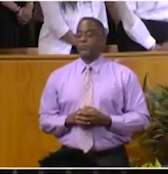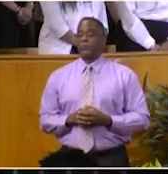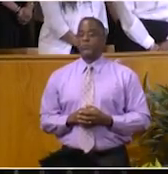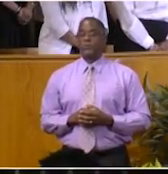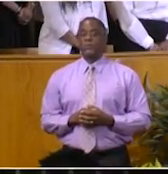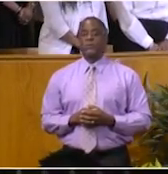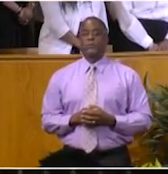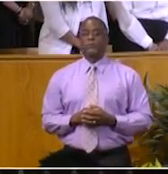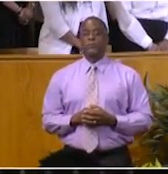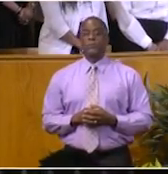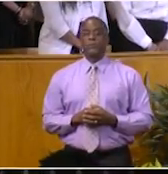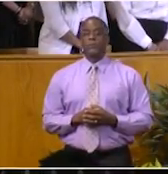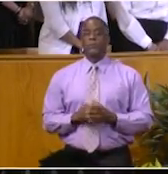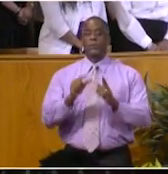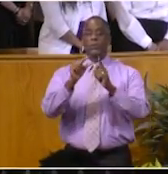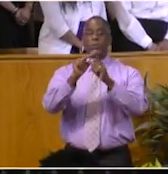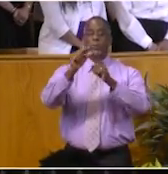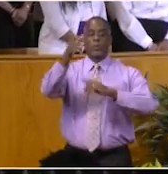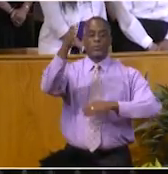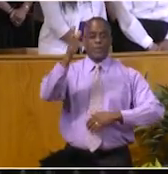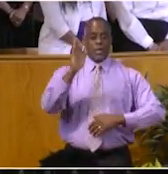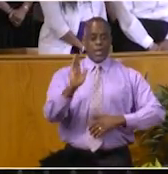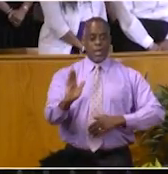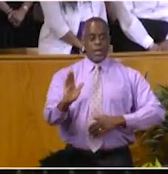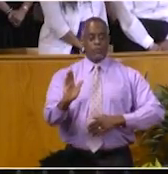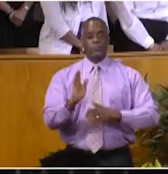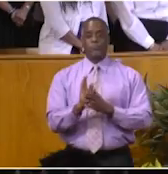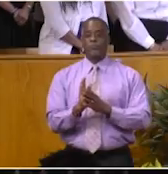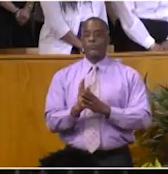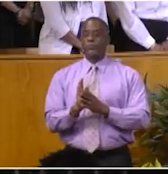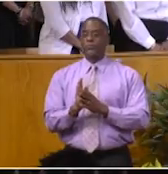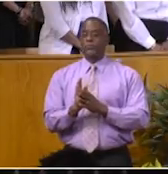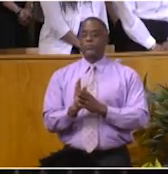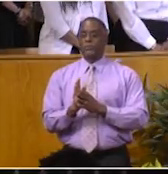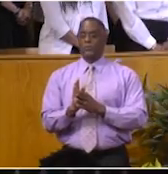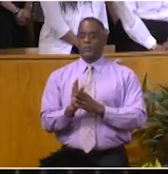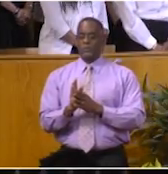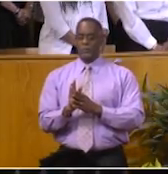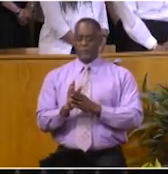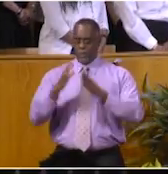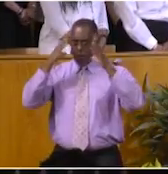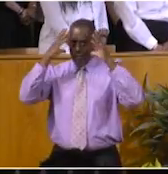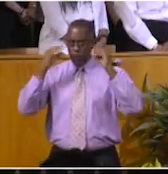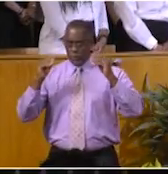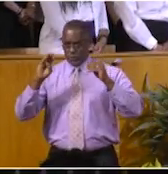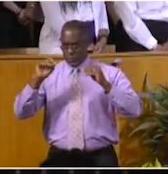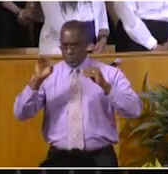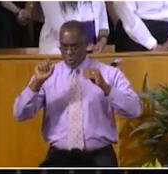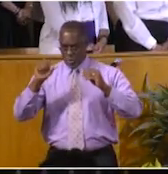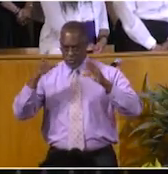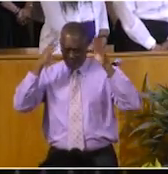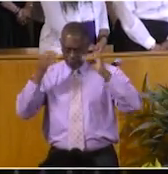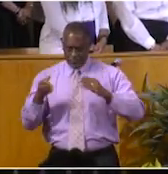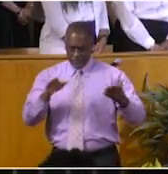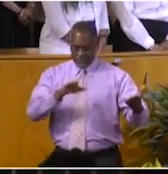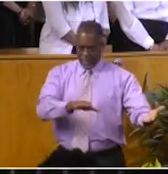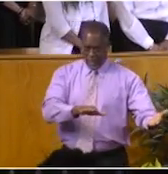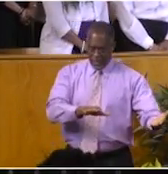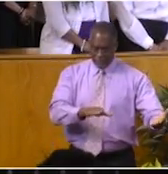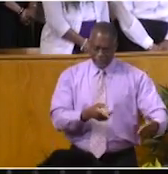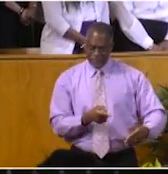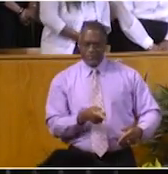Thus says the word of God. After the death of Moses, the Lord's